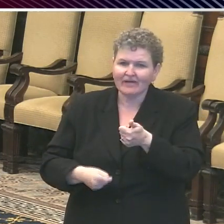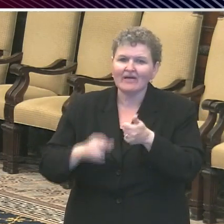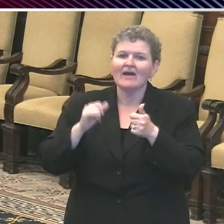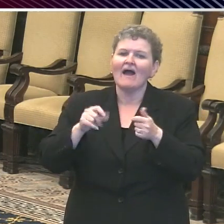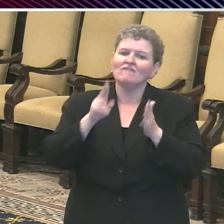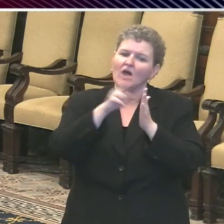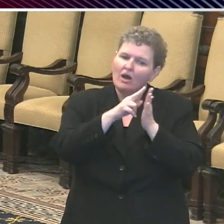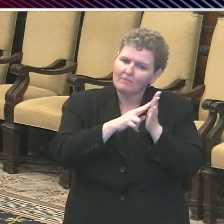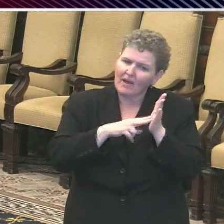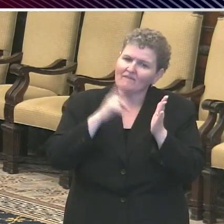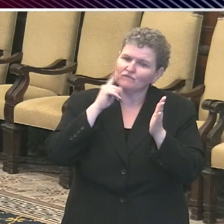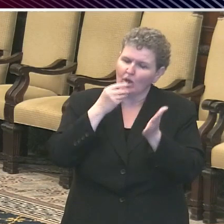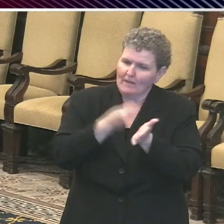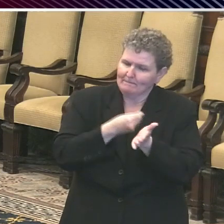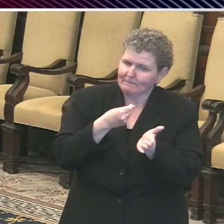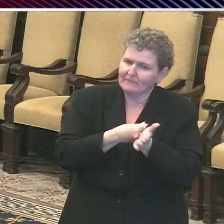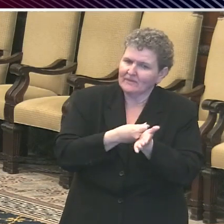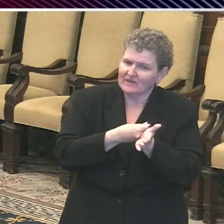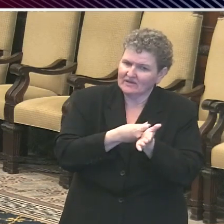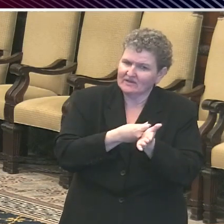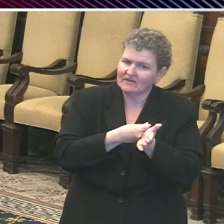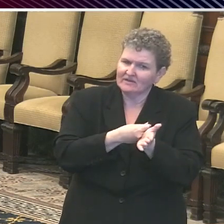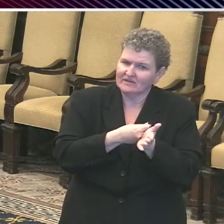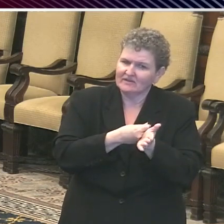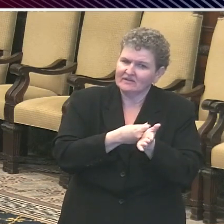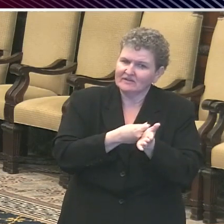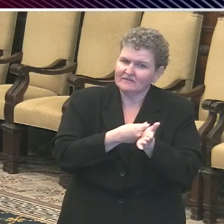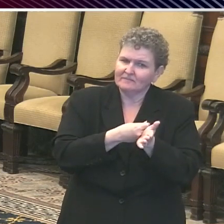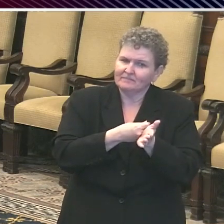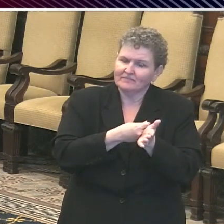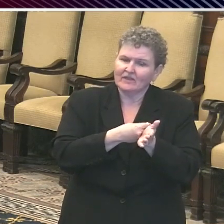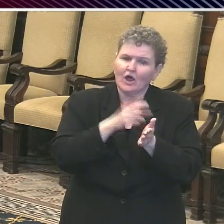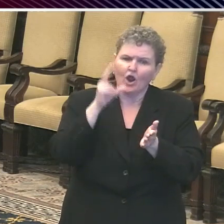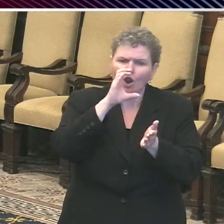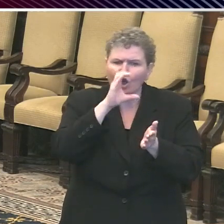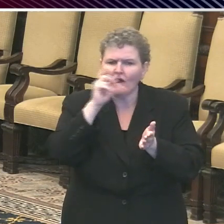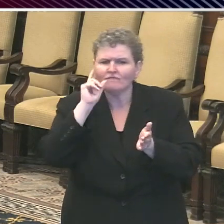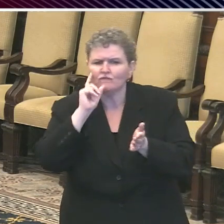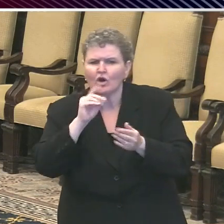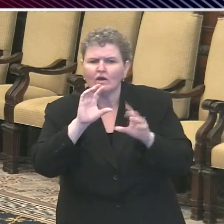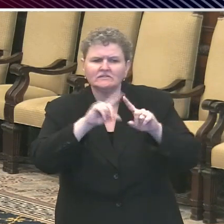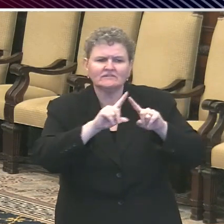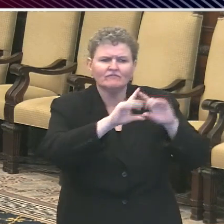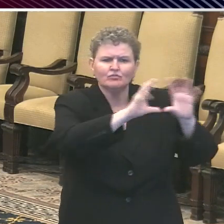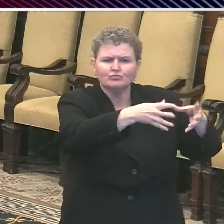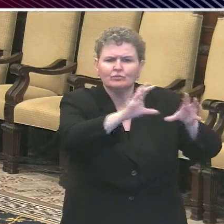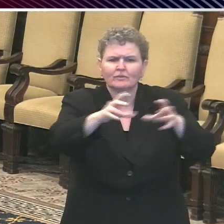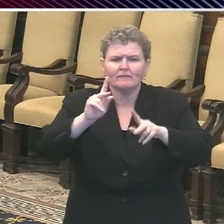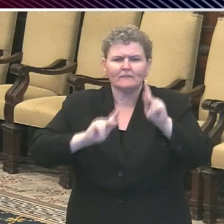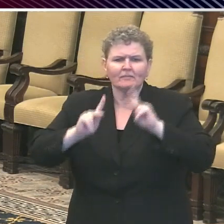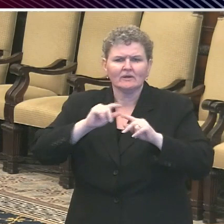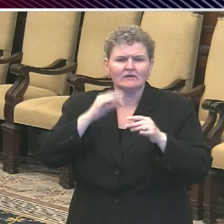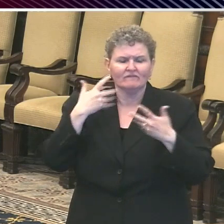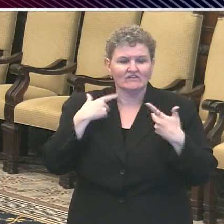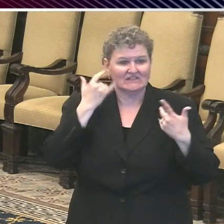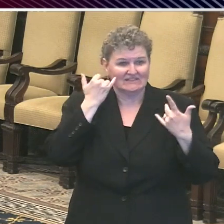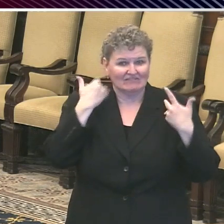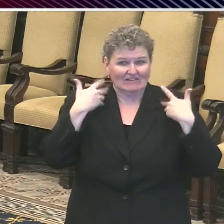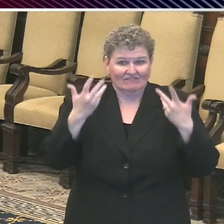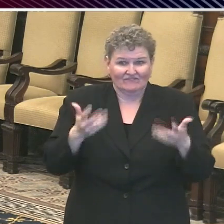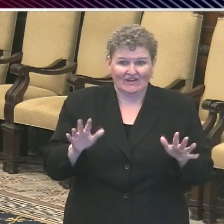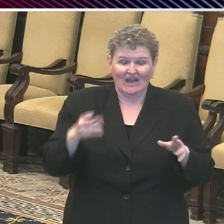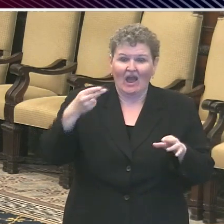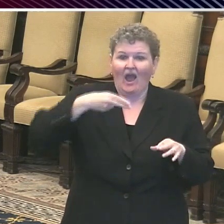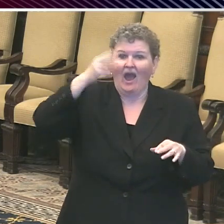wants them, is looking for people who will test populations that might otherwise not be tested or at very high risk for getting infection or